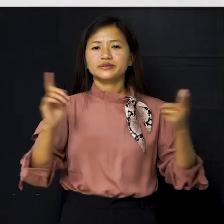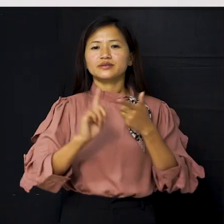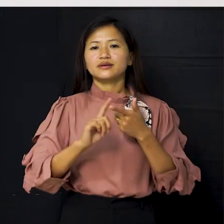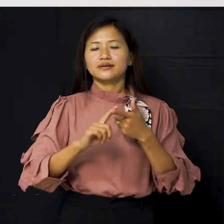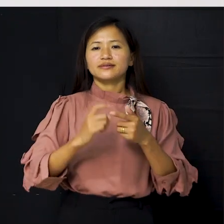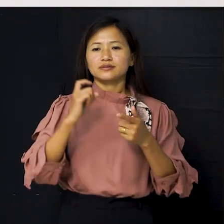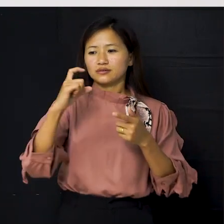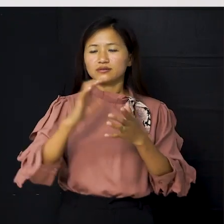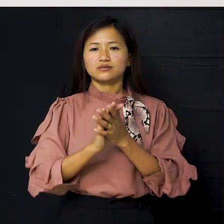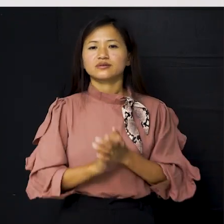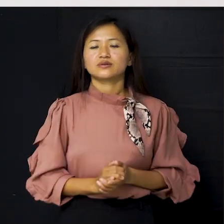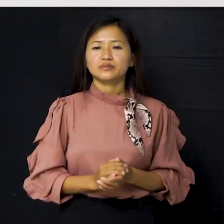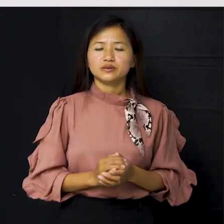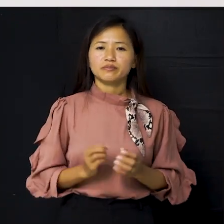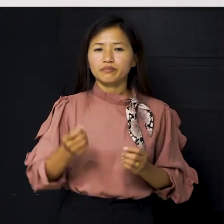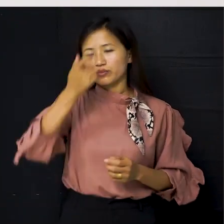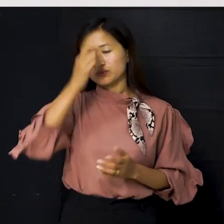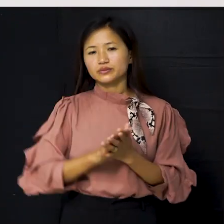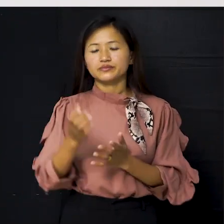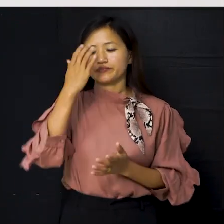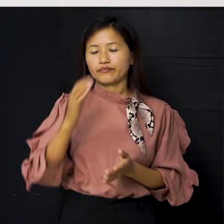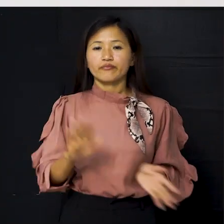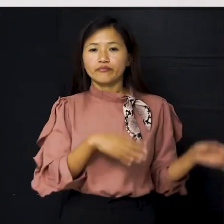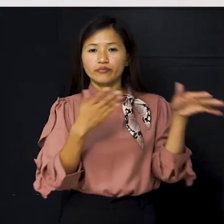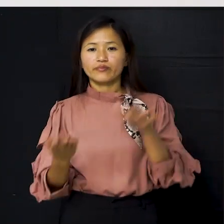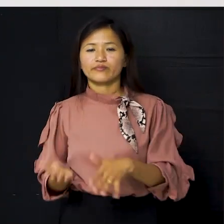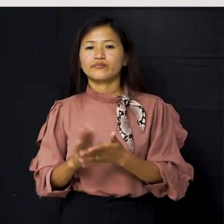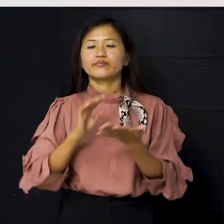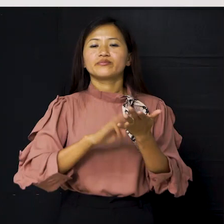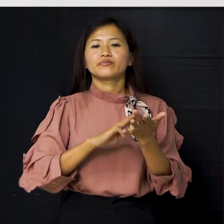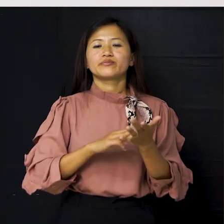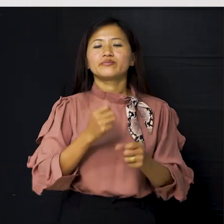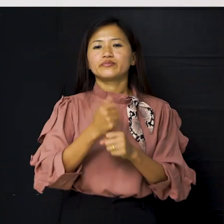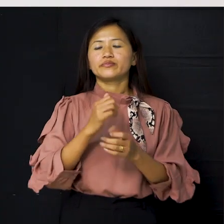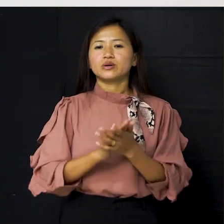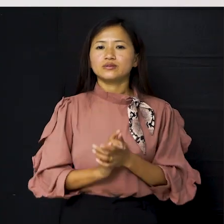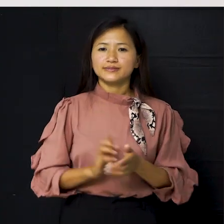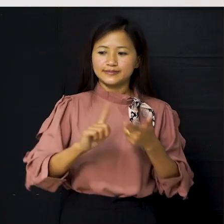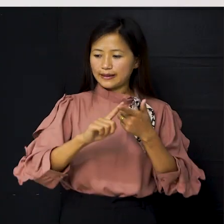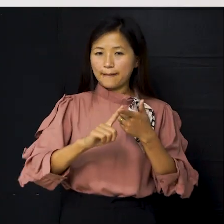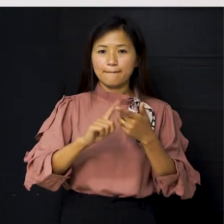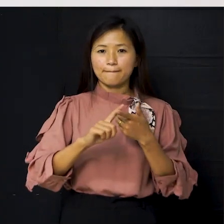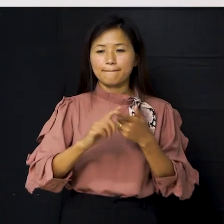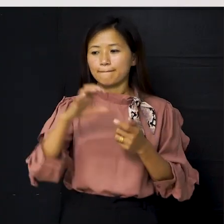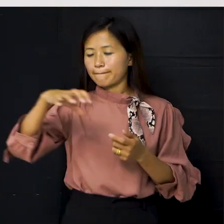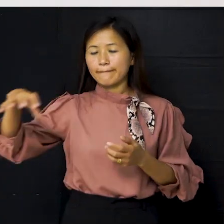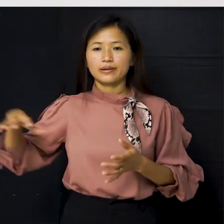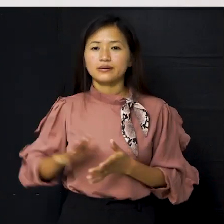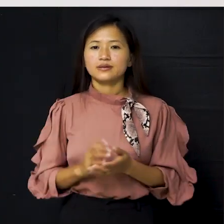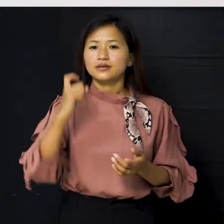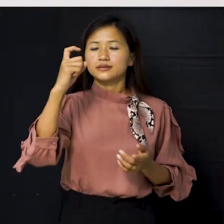up, and that led to the downfall of the Mughal Empire. In the seventh reason, it says that